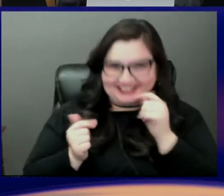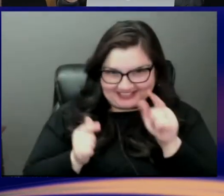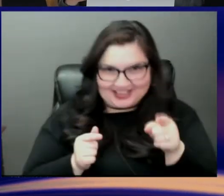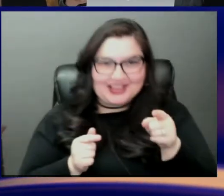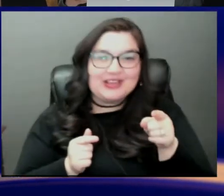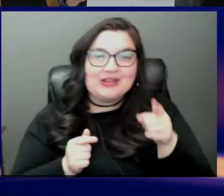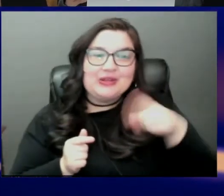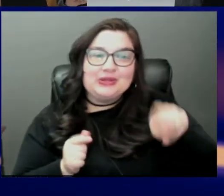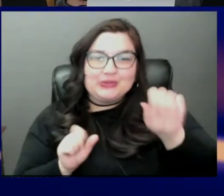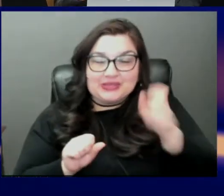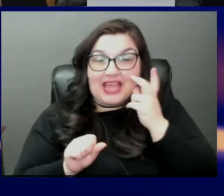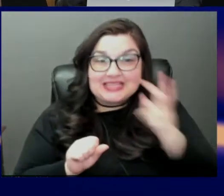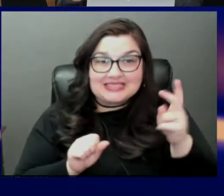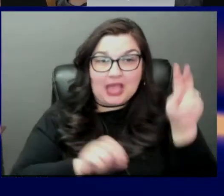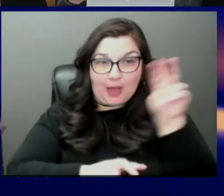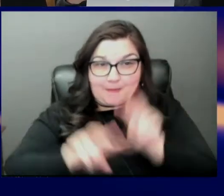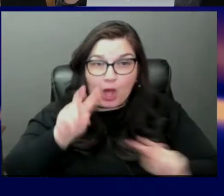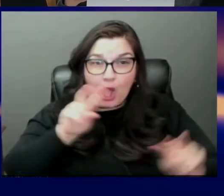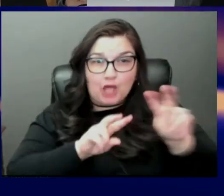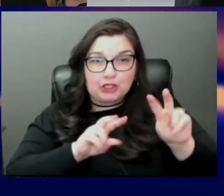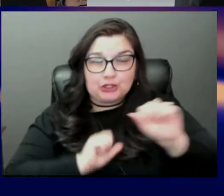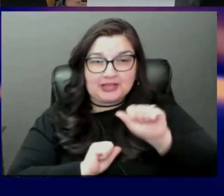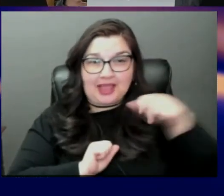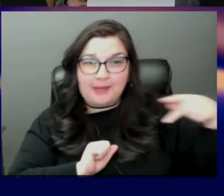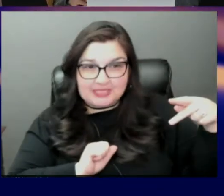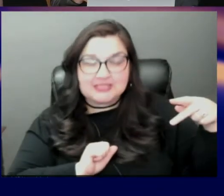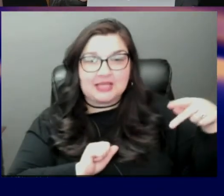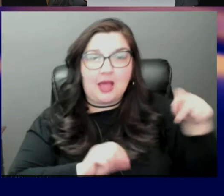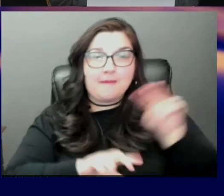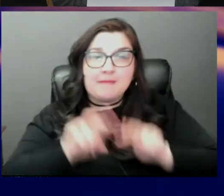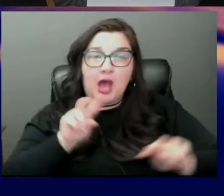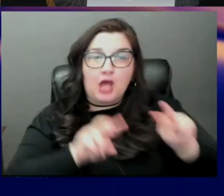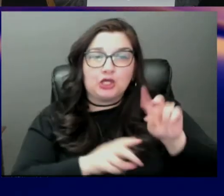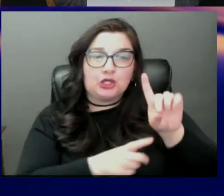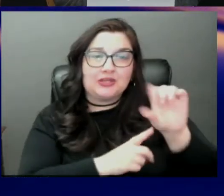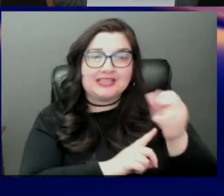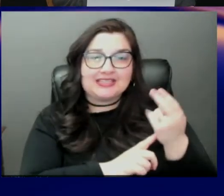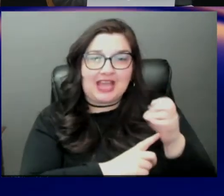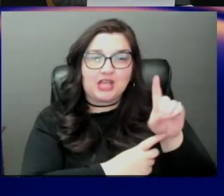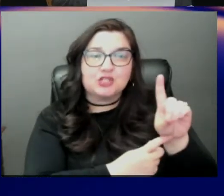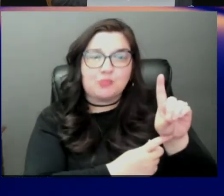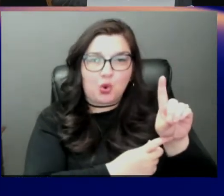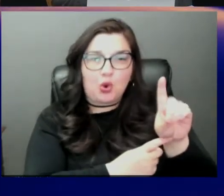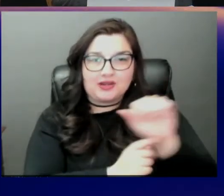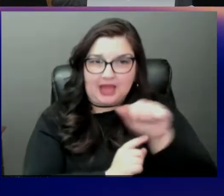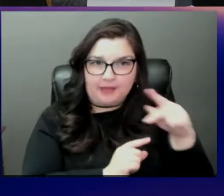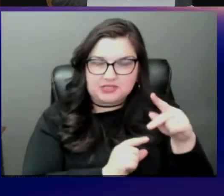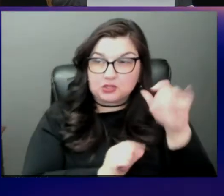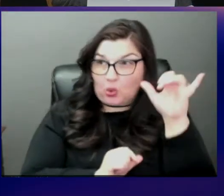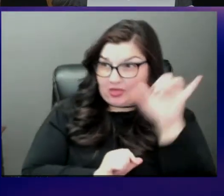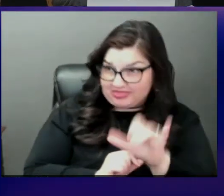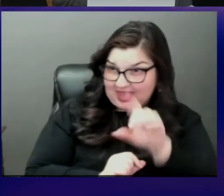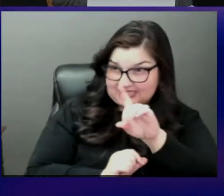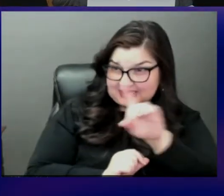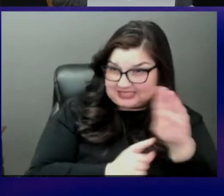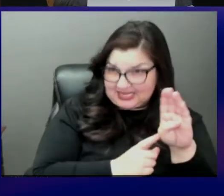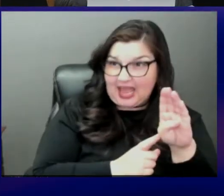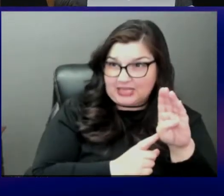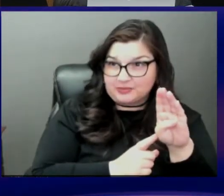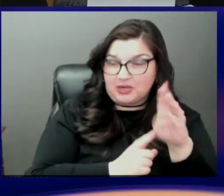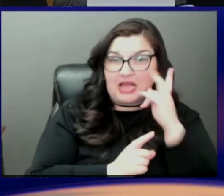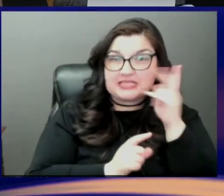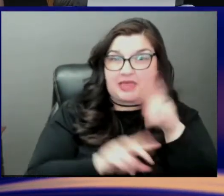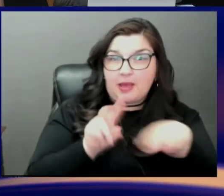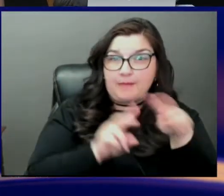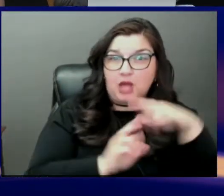a monitoring application or a monitoring dashboard application. so this is the dashboard and the monitors in the upper right, yeah?